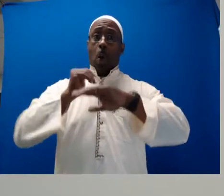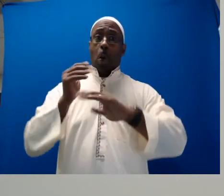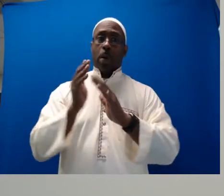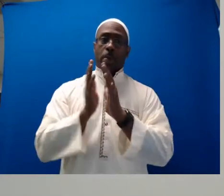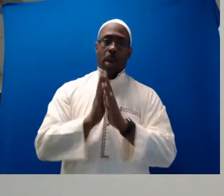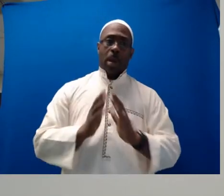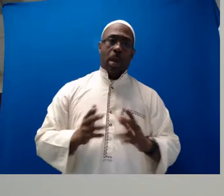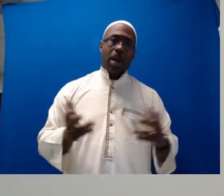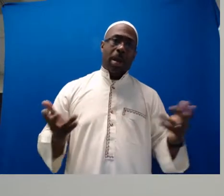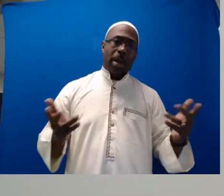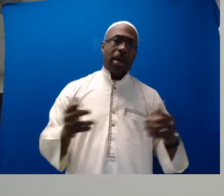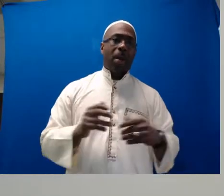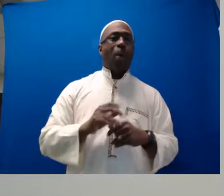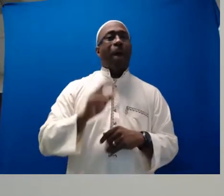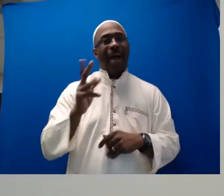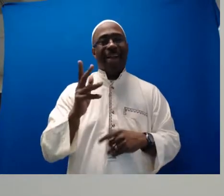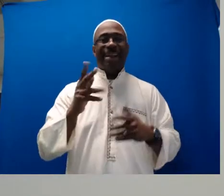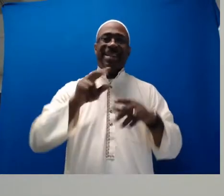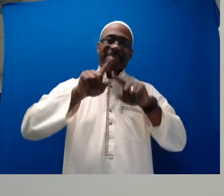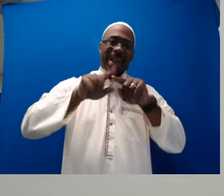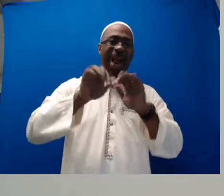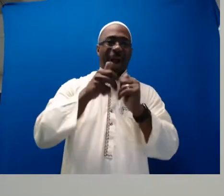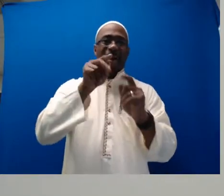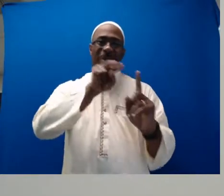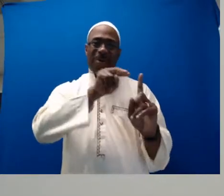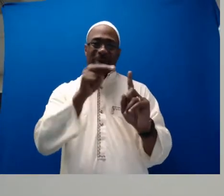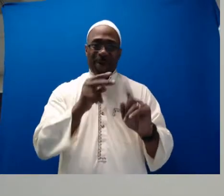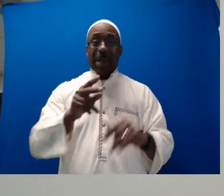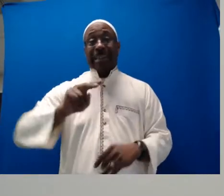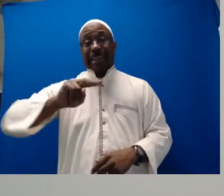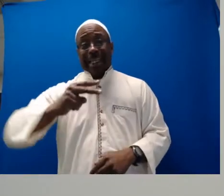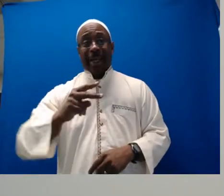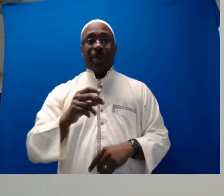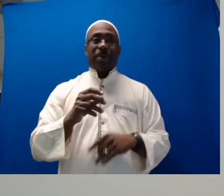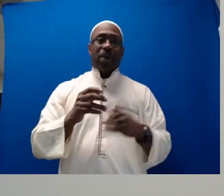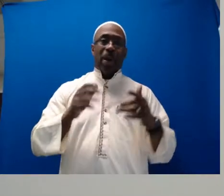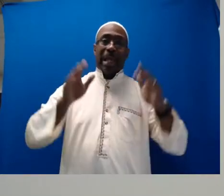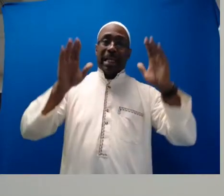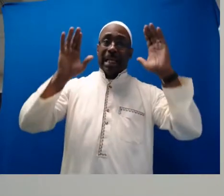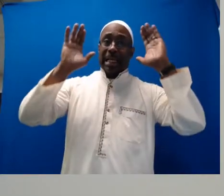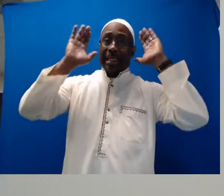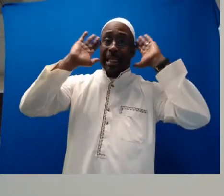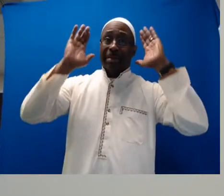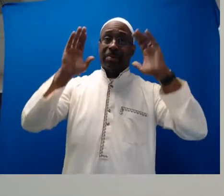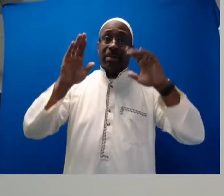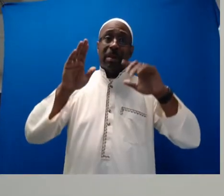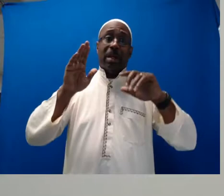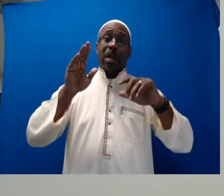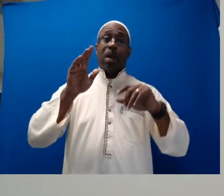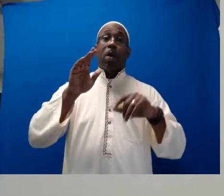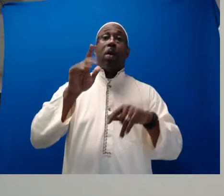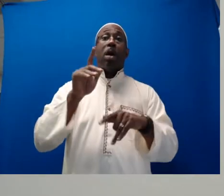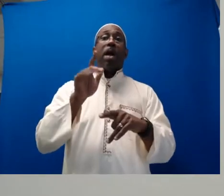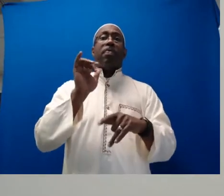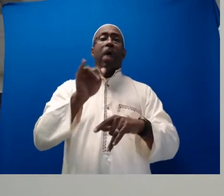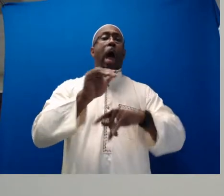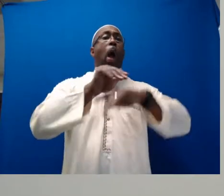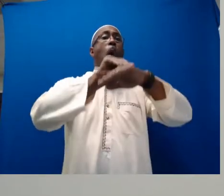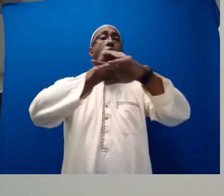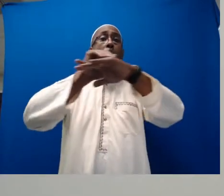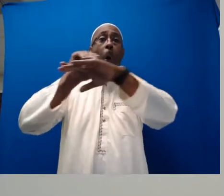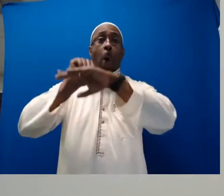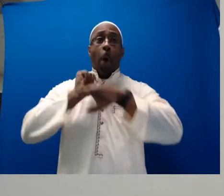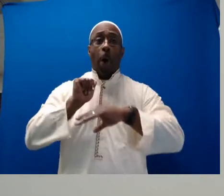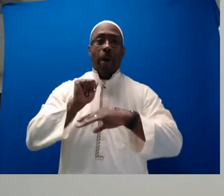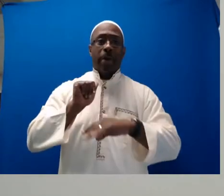or depending on how you look at it, the second adhan, or the adhan of Uthman radiallahu anhu, to be called in a distant